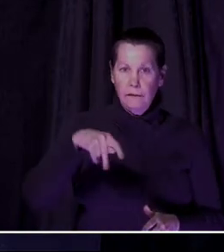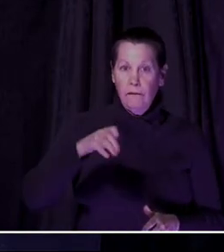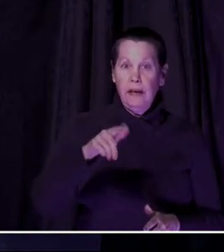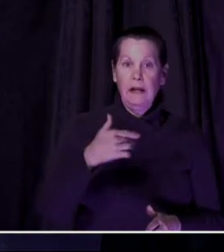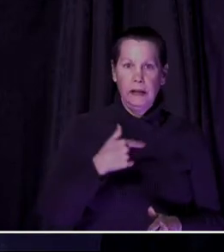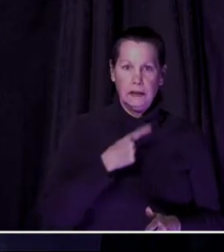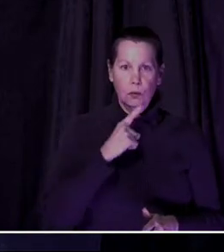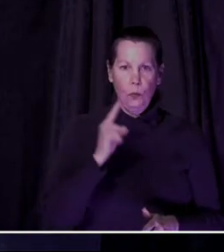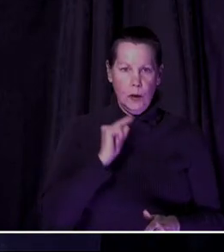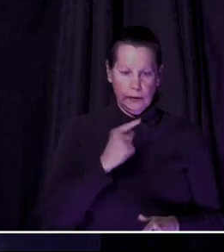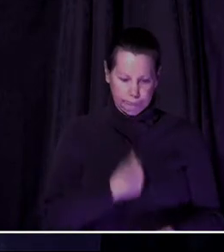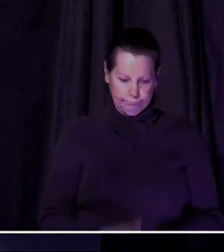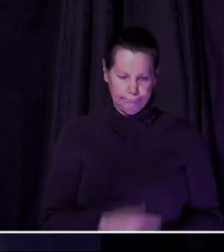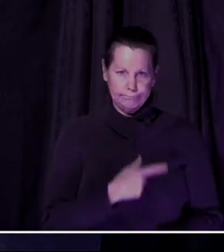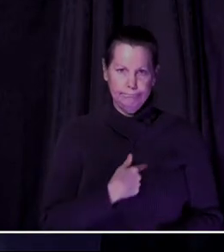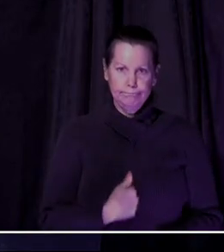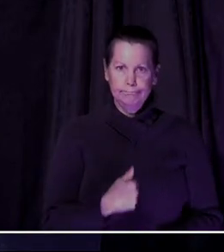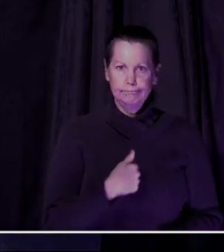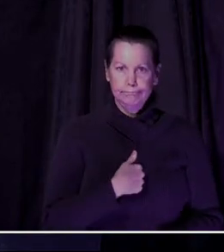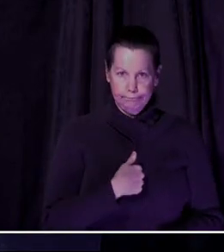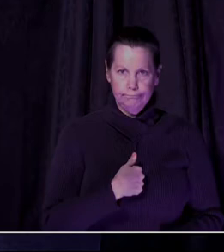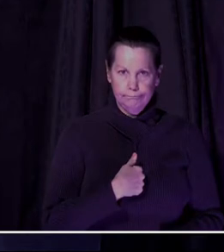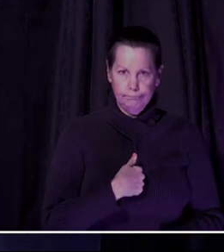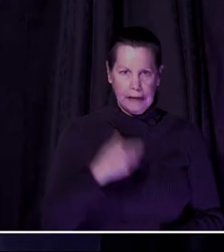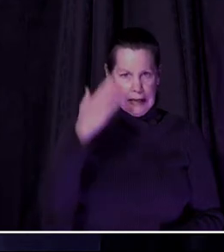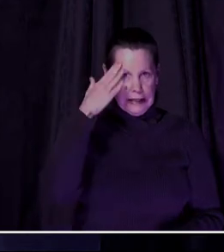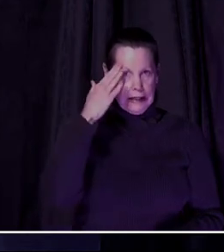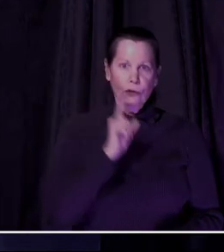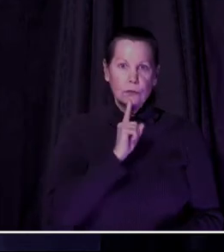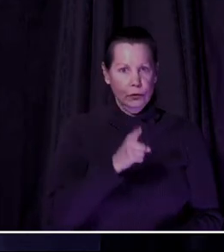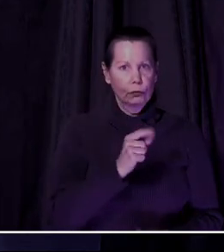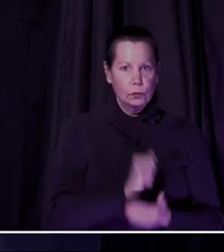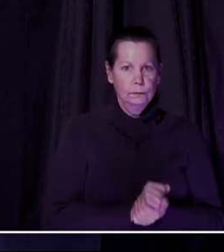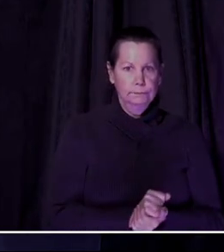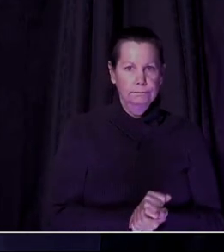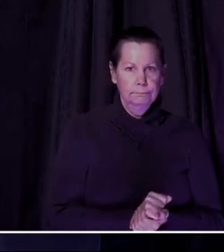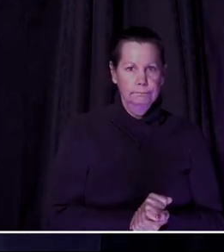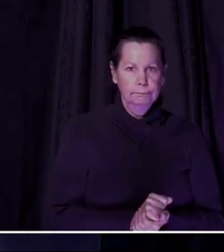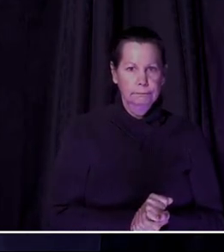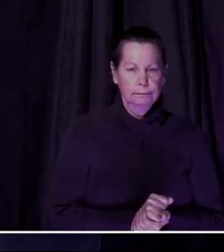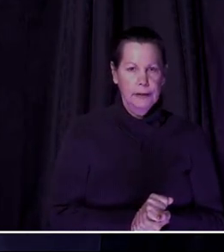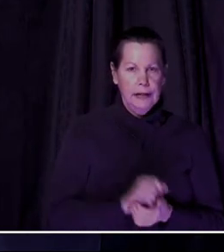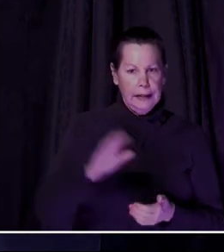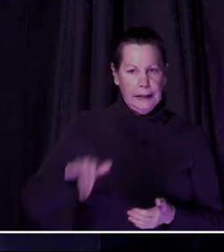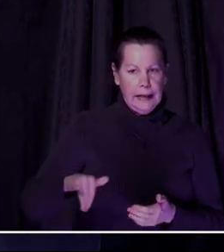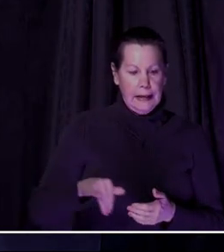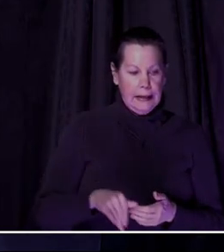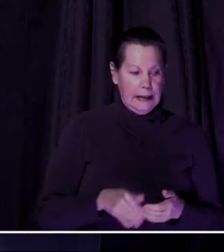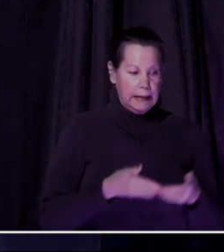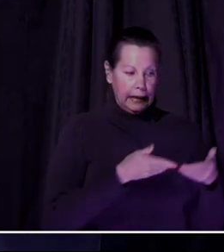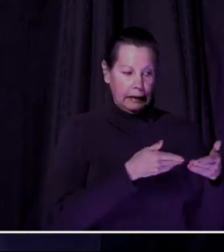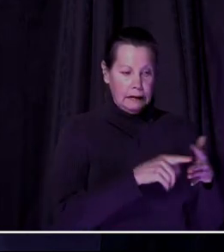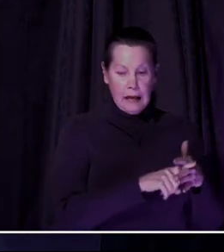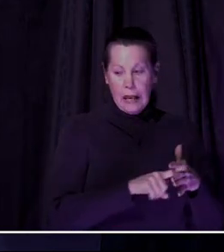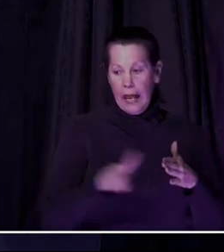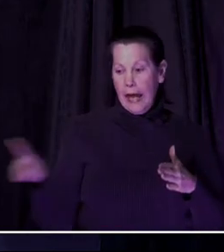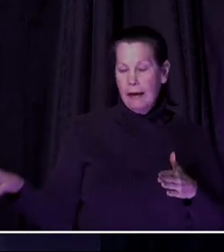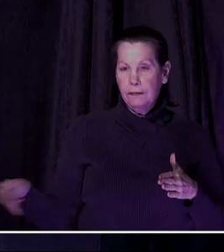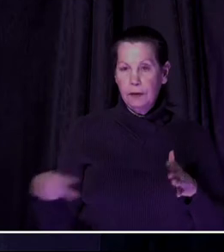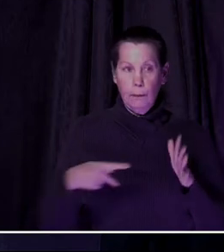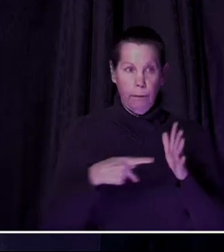was being convicted. He knew what was true. But yet he left Paul